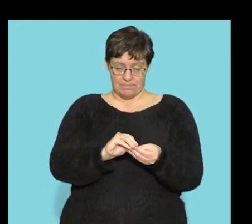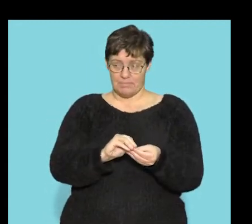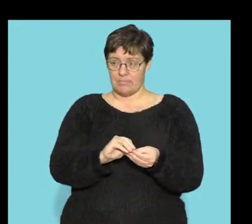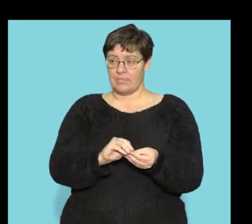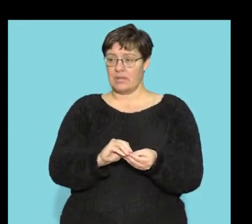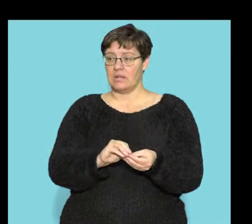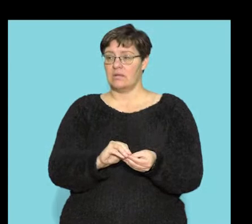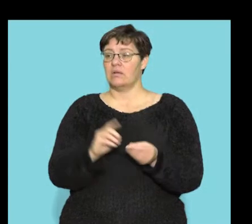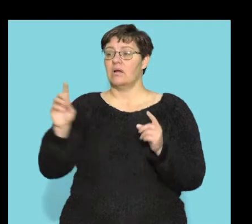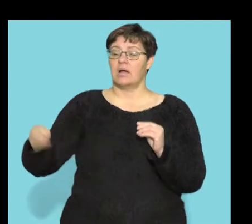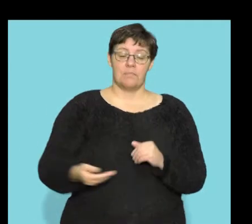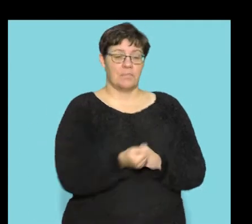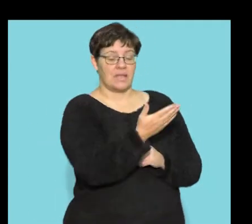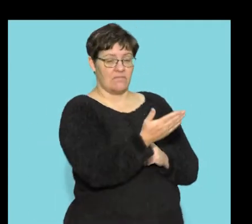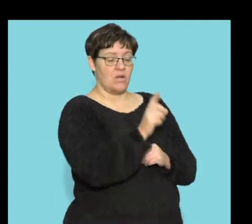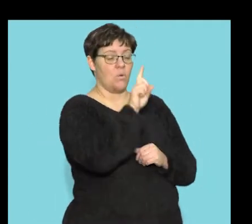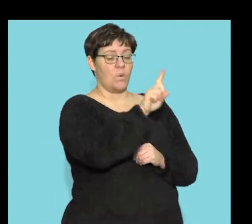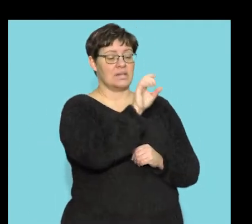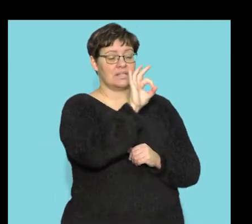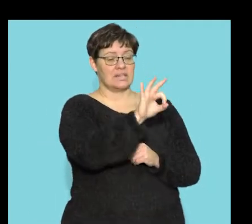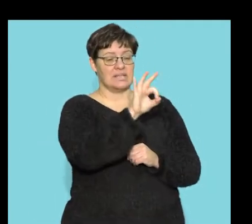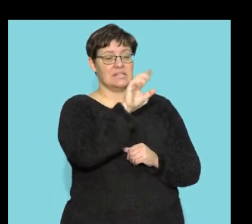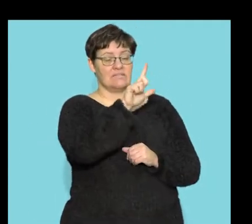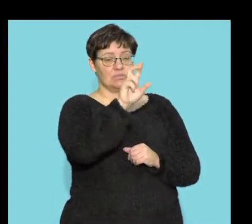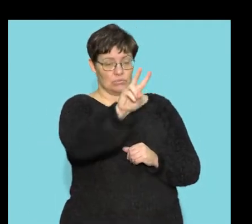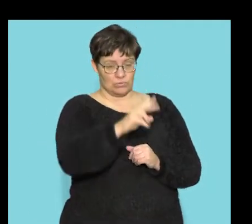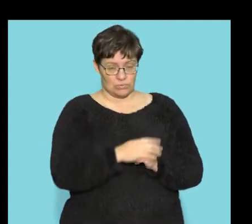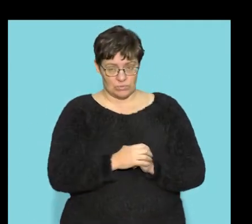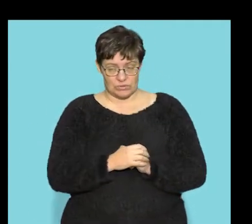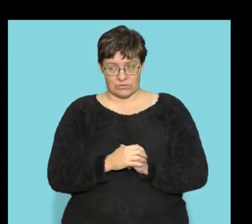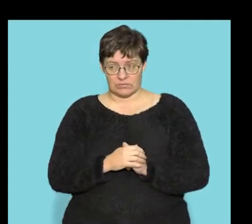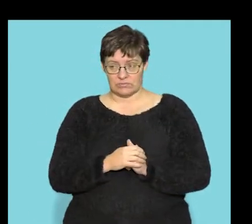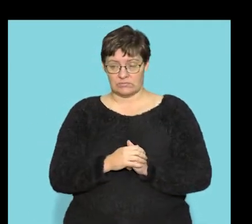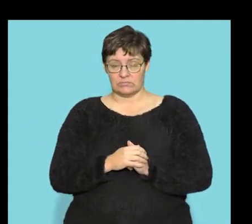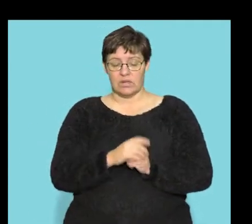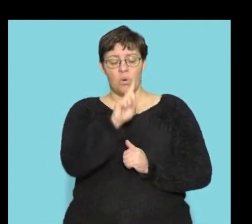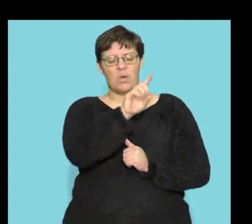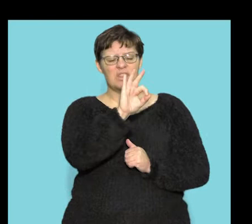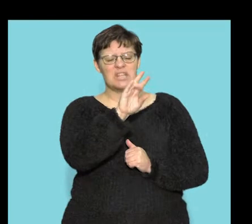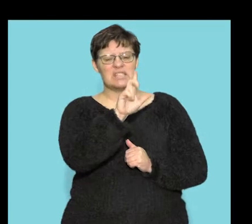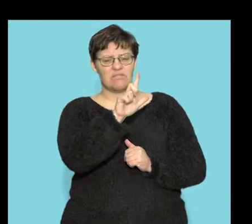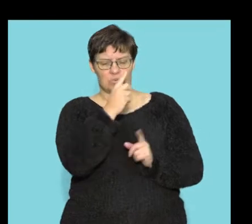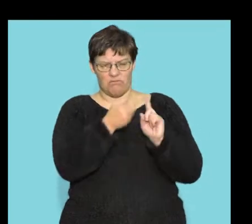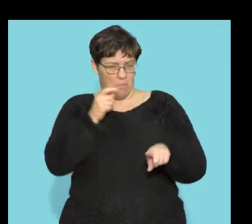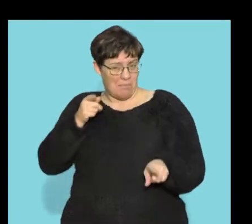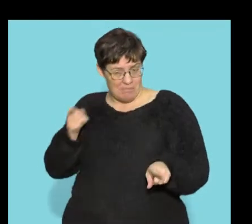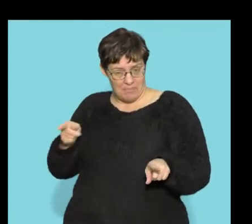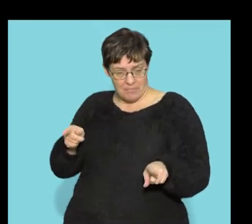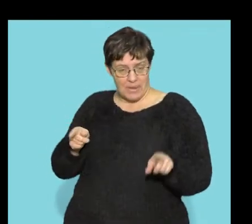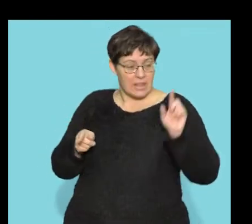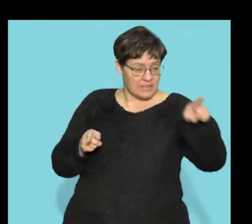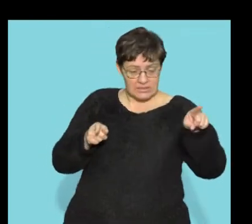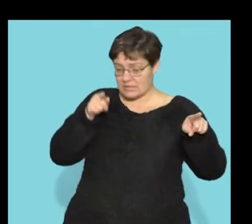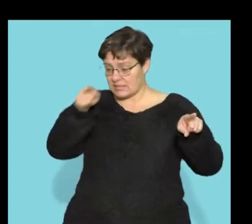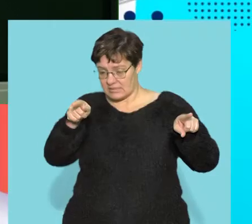and that will then give you the 1372. Now you know where the 1372 comes from. It's the total in terms of